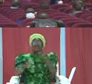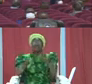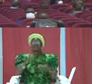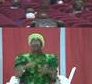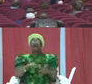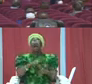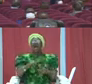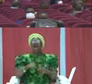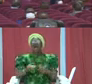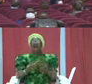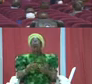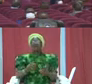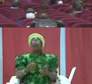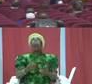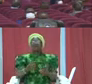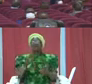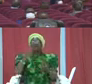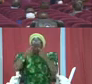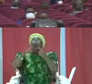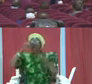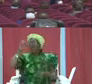was going to end.